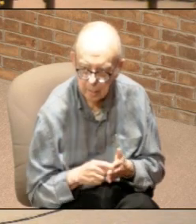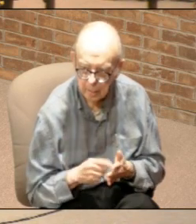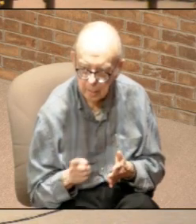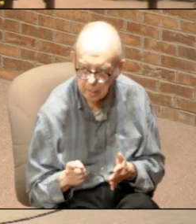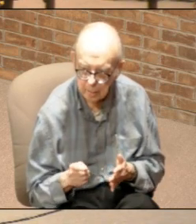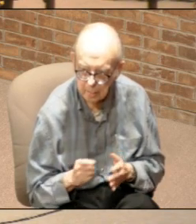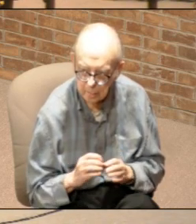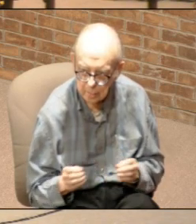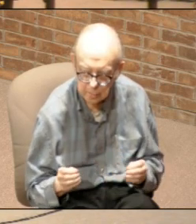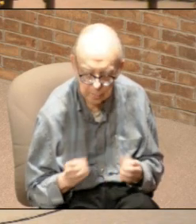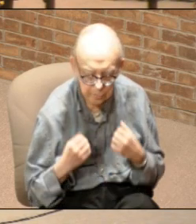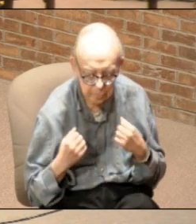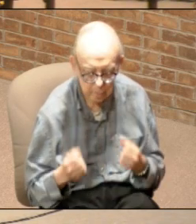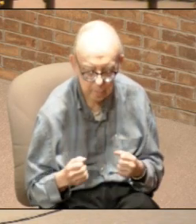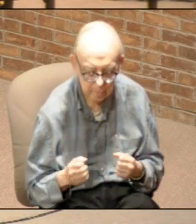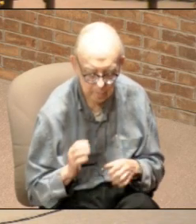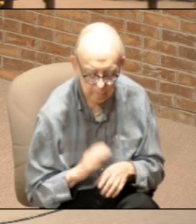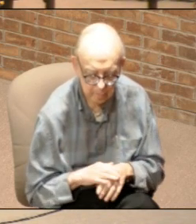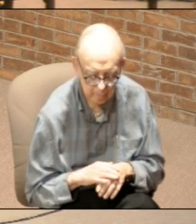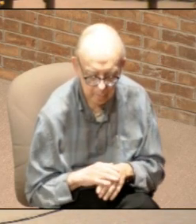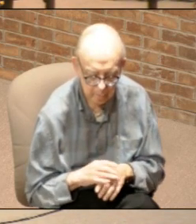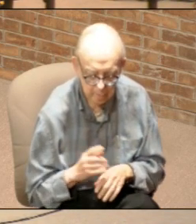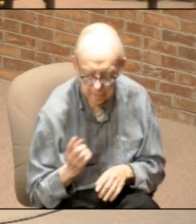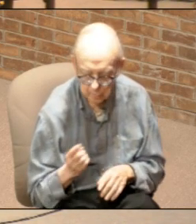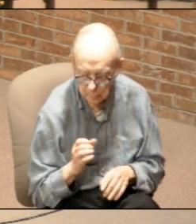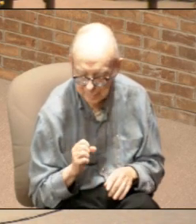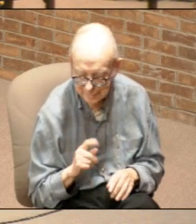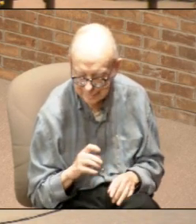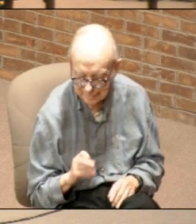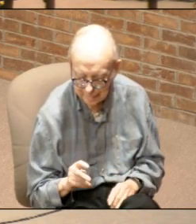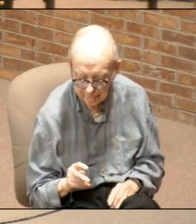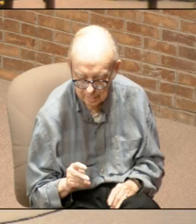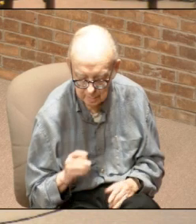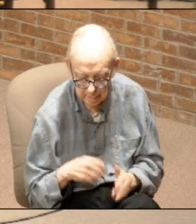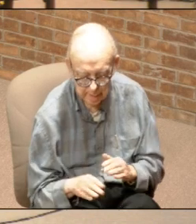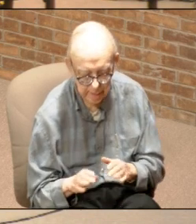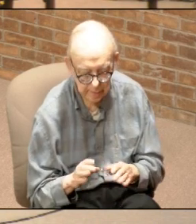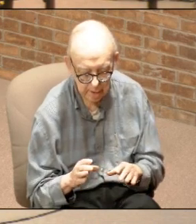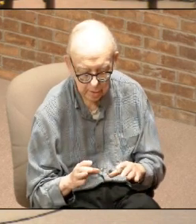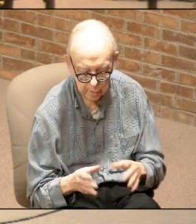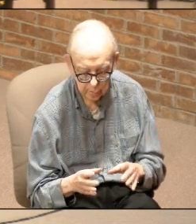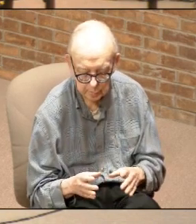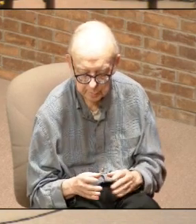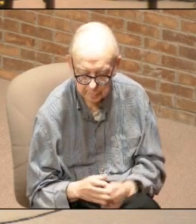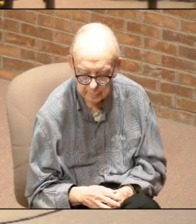will be no stronger than a single stick in that bundle